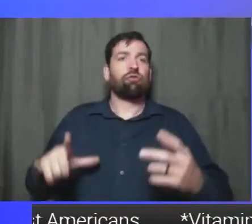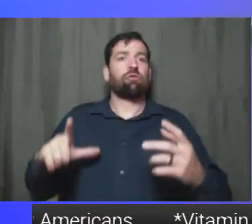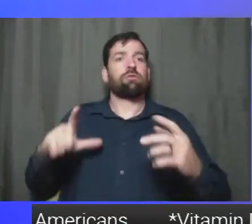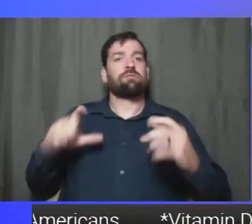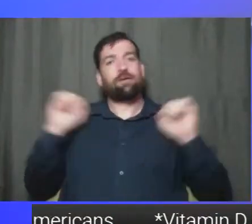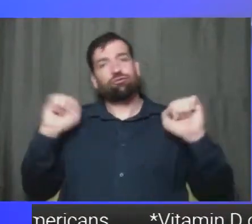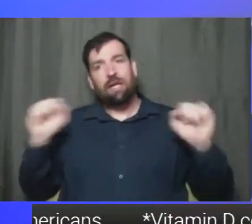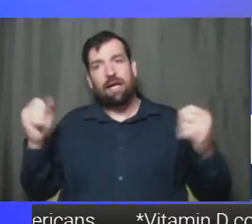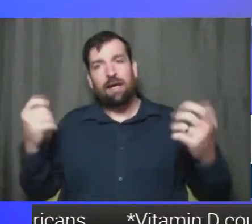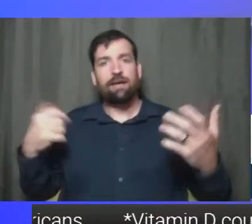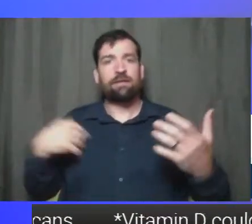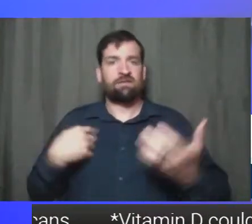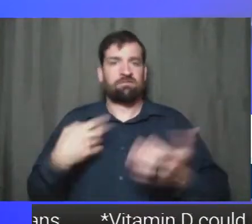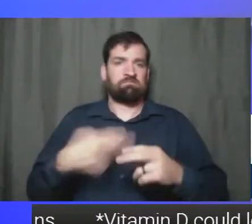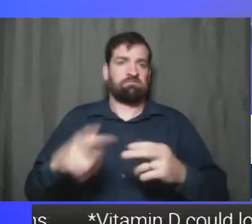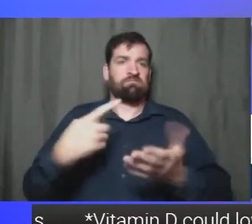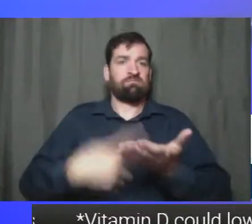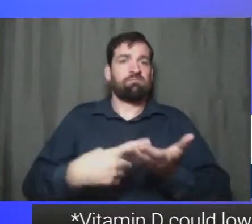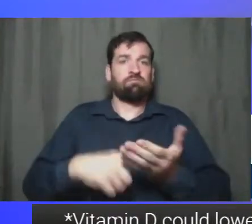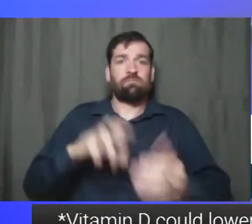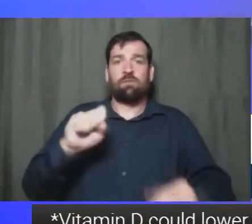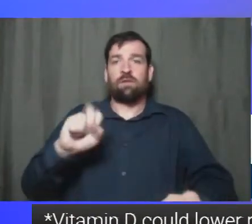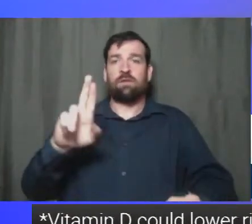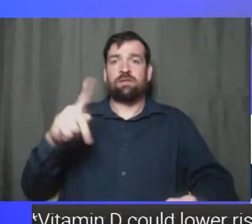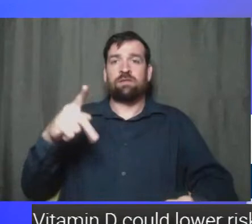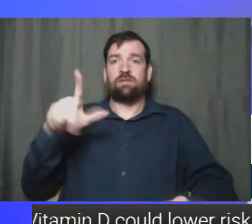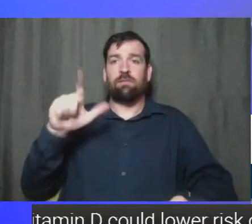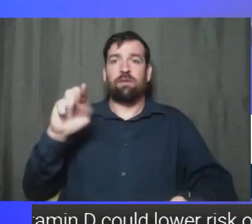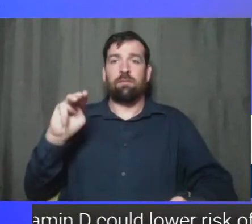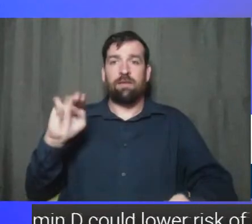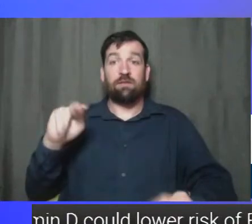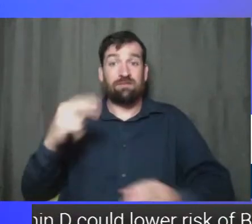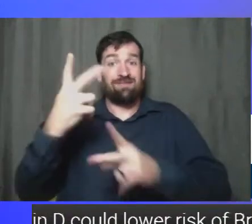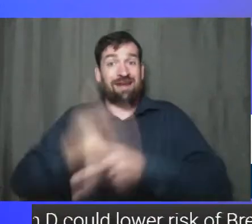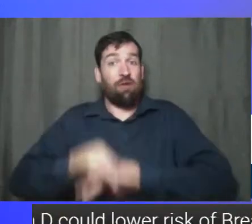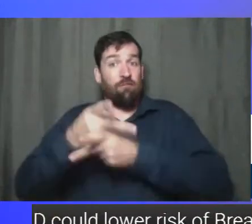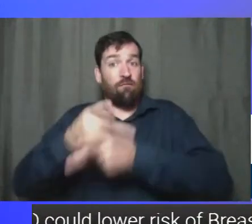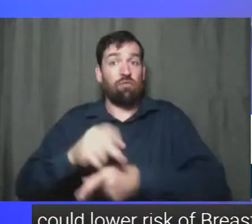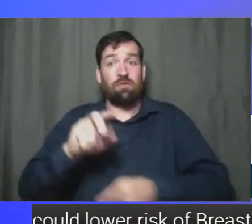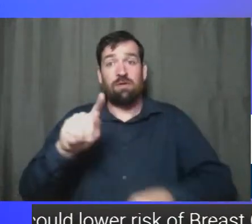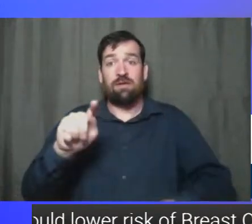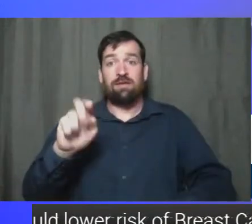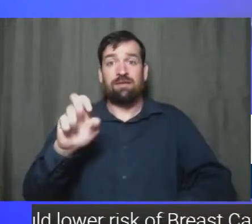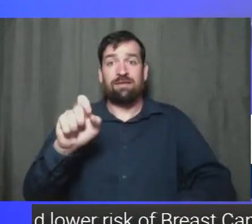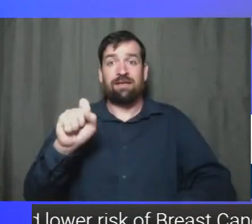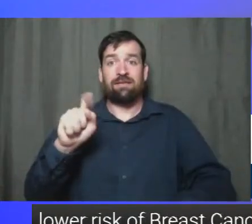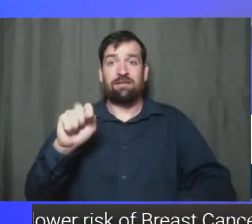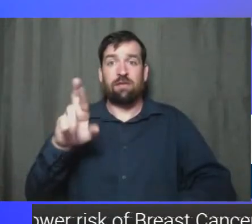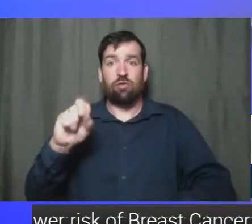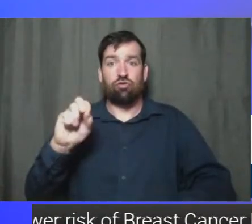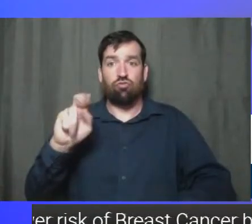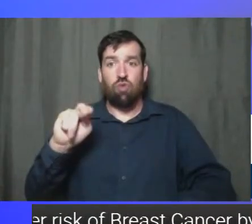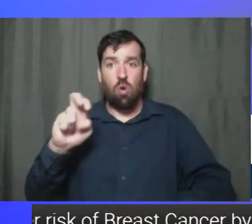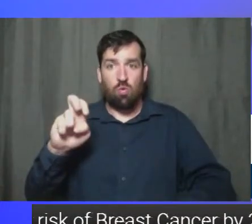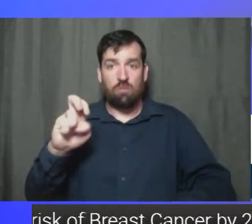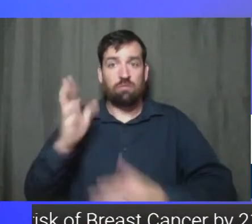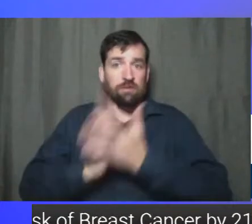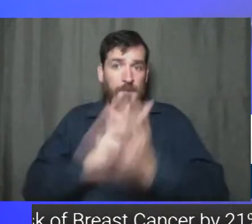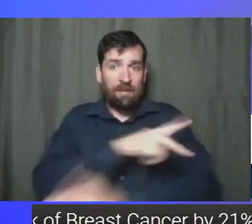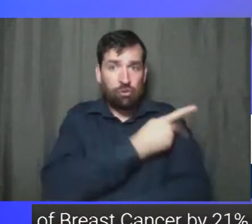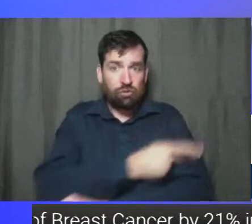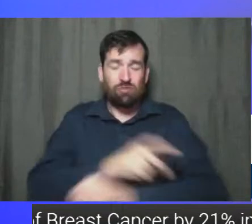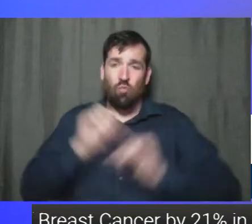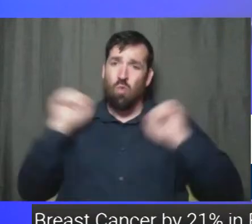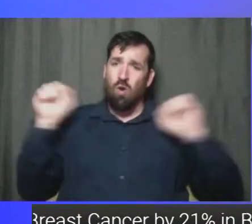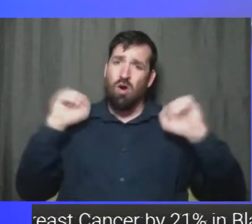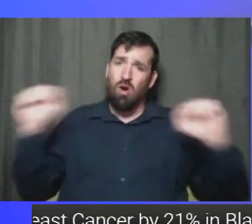touched about supplements, we have to be careful with use of testosterone. And so for some of our patients and people who are working out aggressively